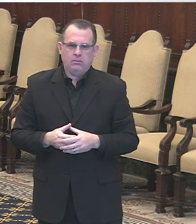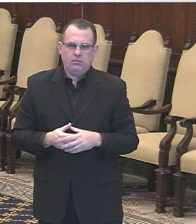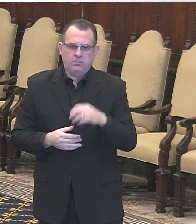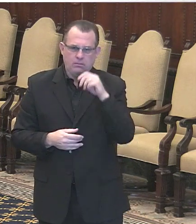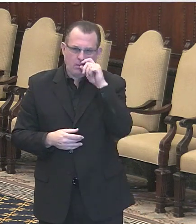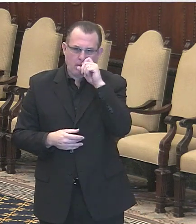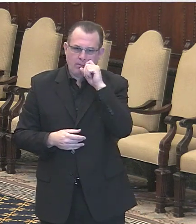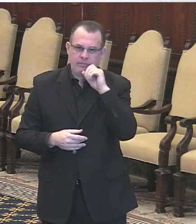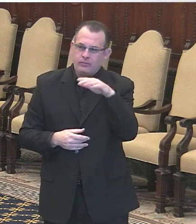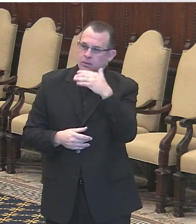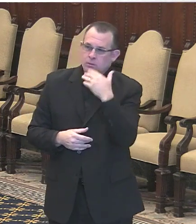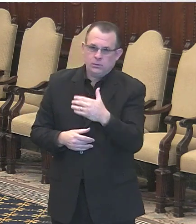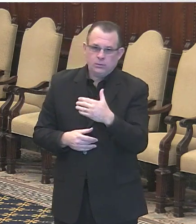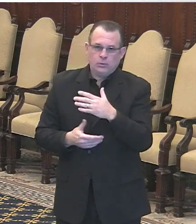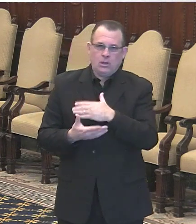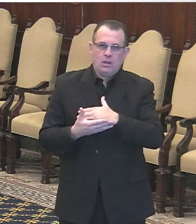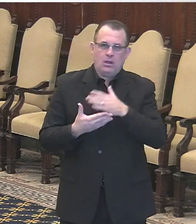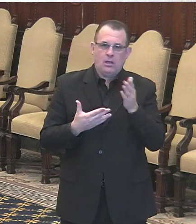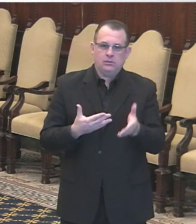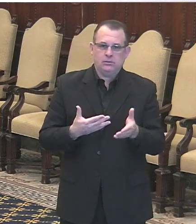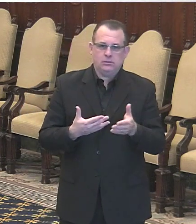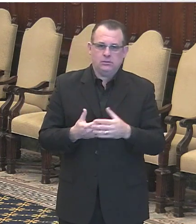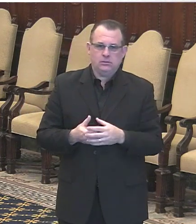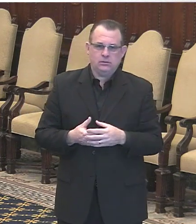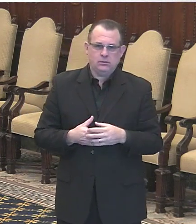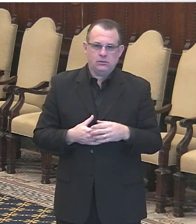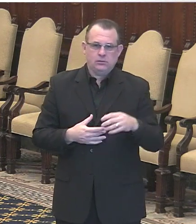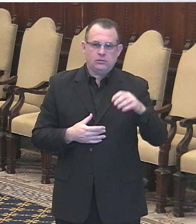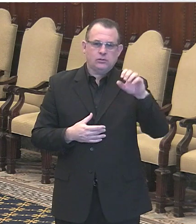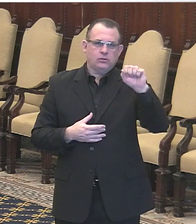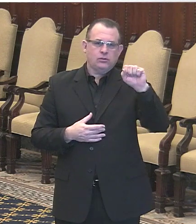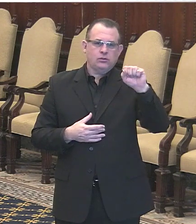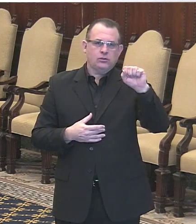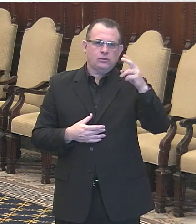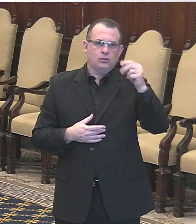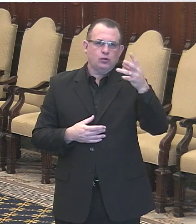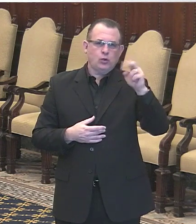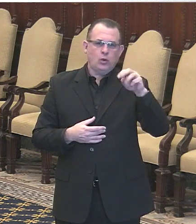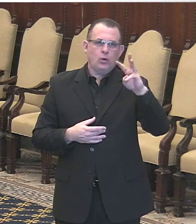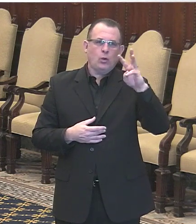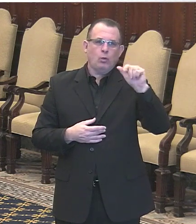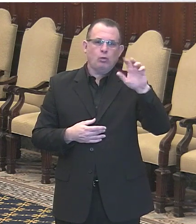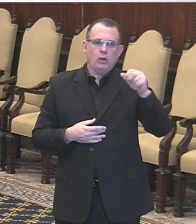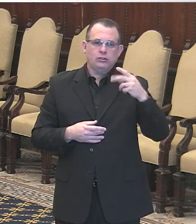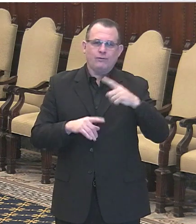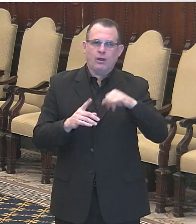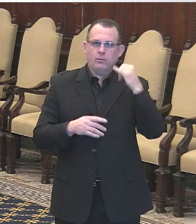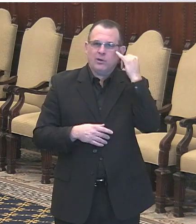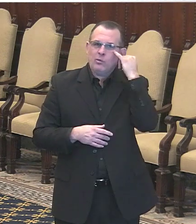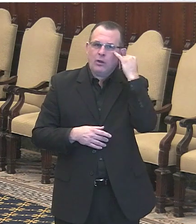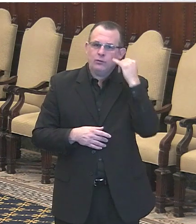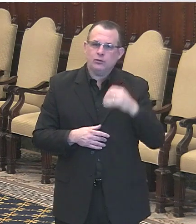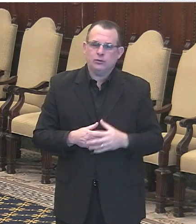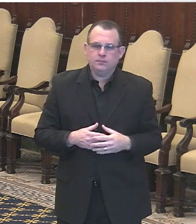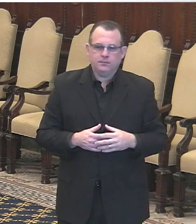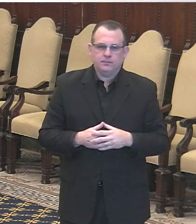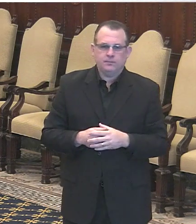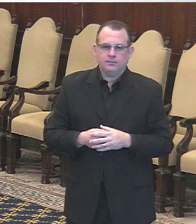Great, thank you, Layla. We're going to go to Sean Walsh of the Inquirer now. Sean. Thanks very